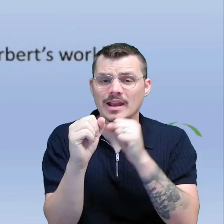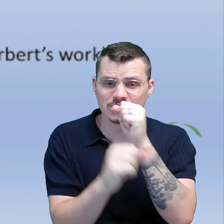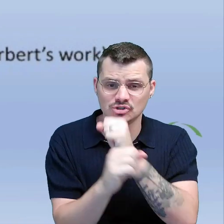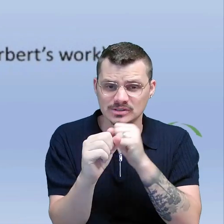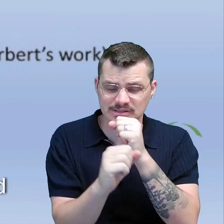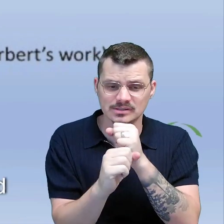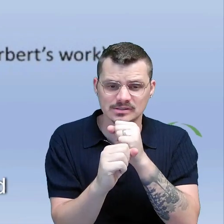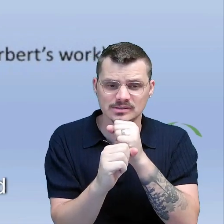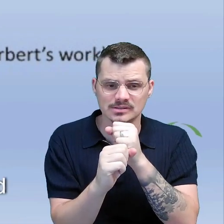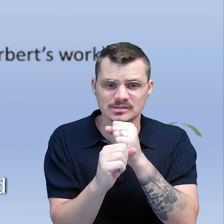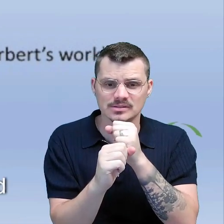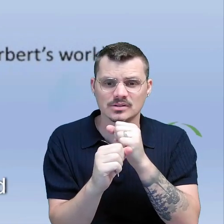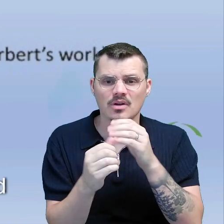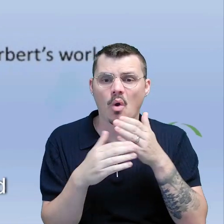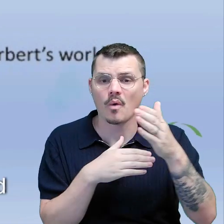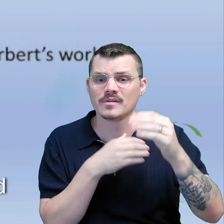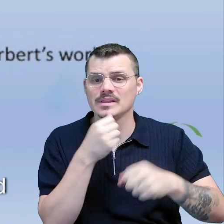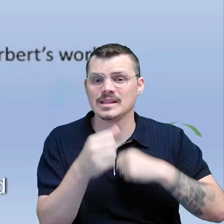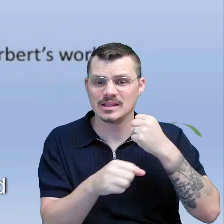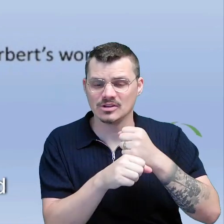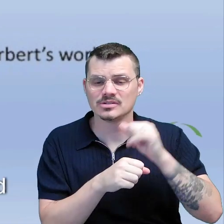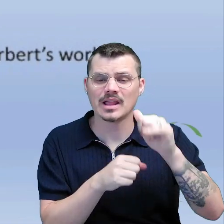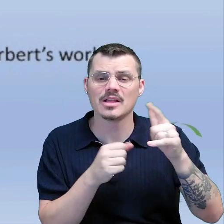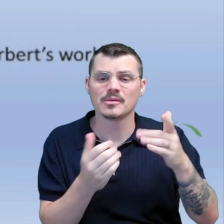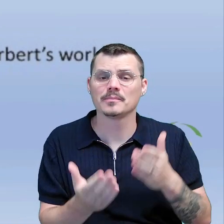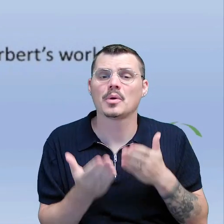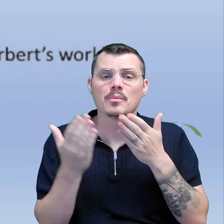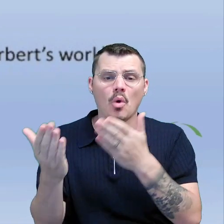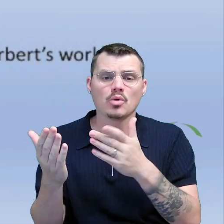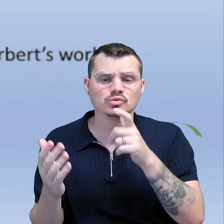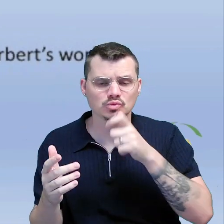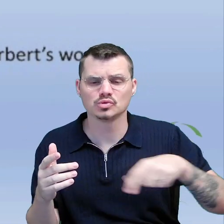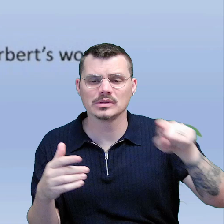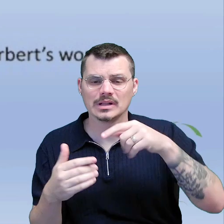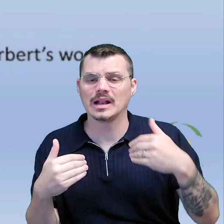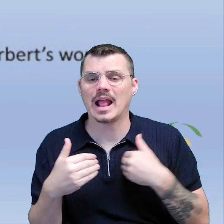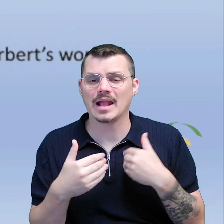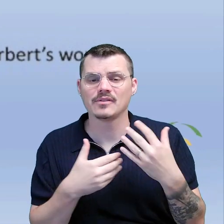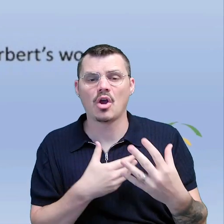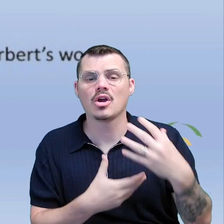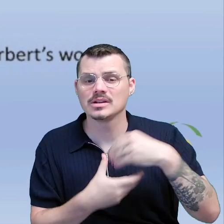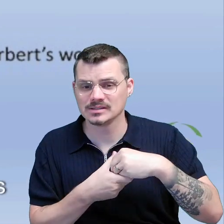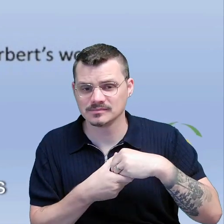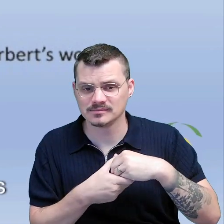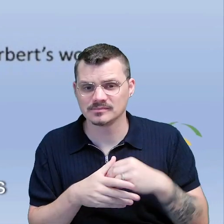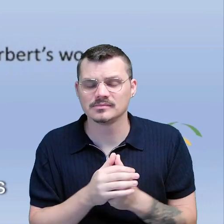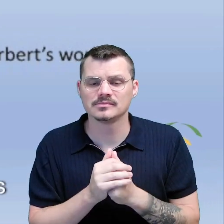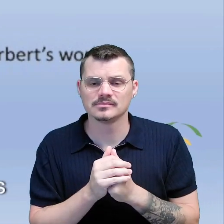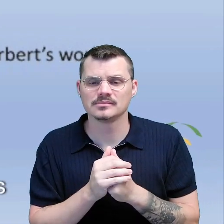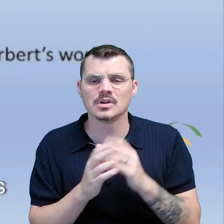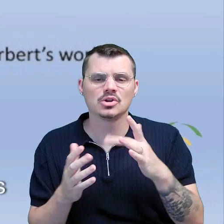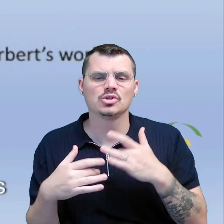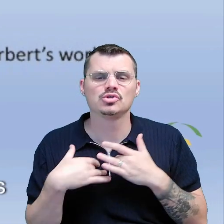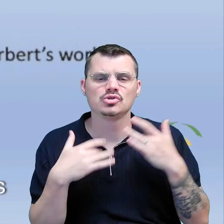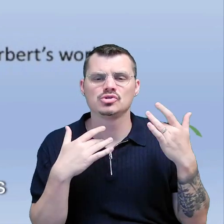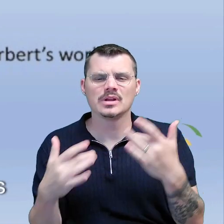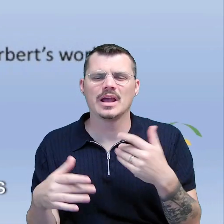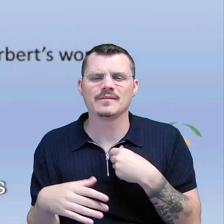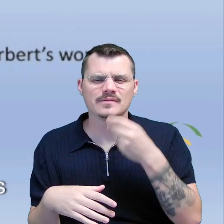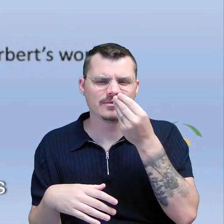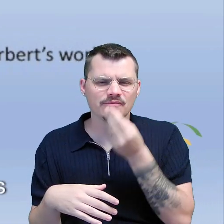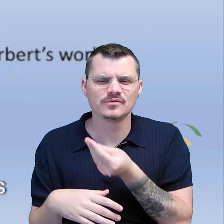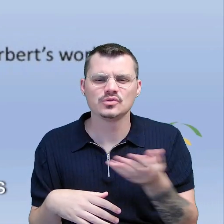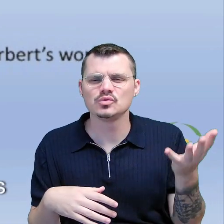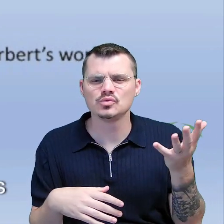strategies over the years that have been proposed for people with autism. And you usually have a